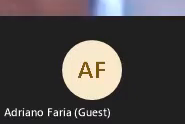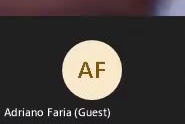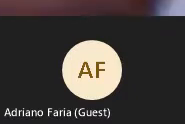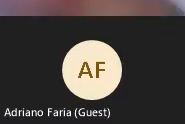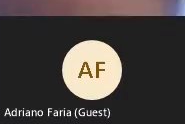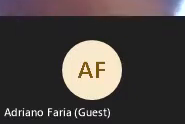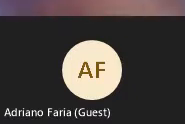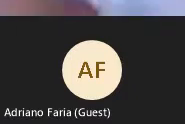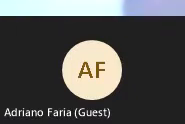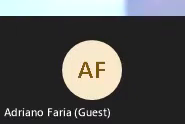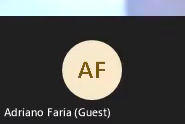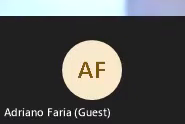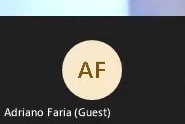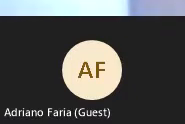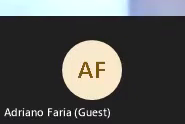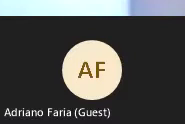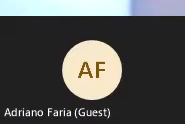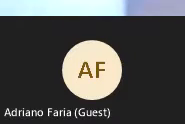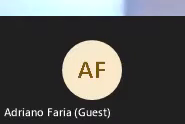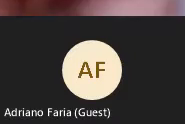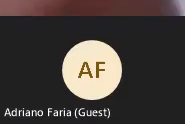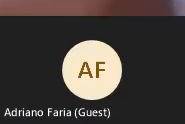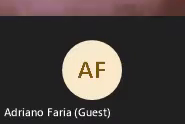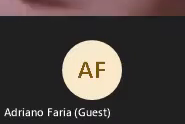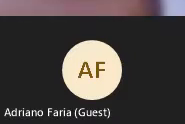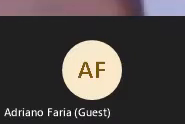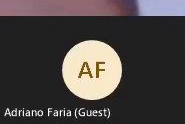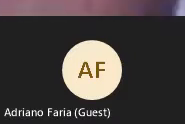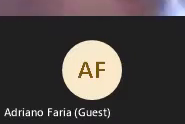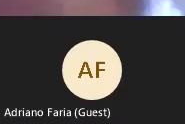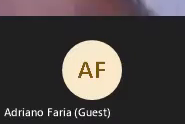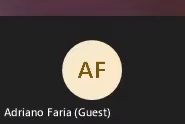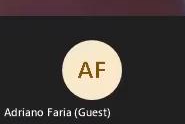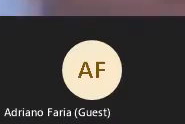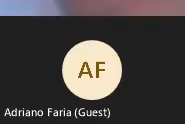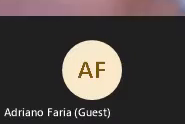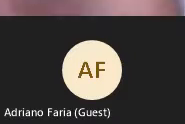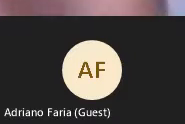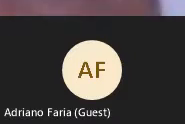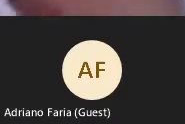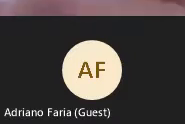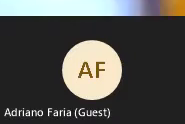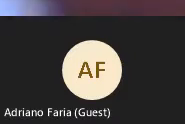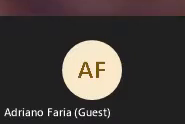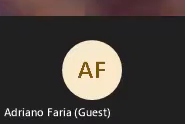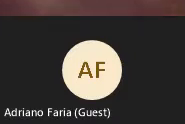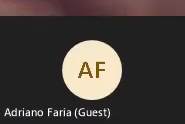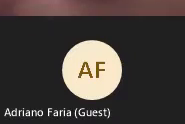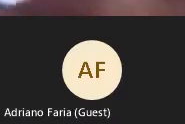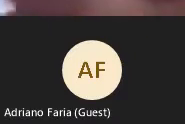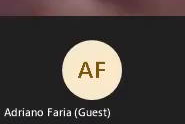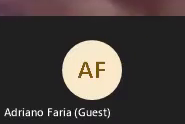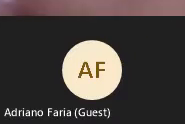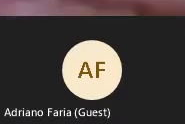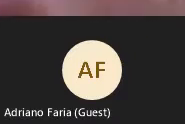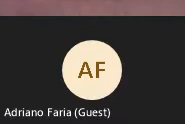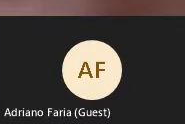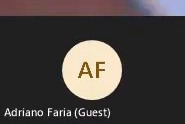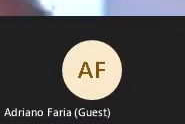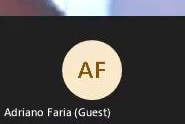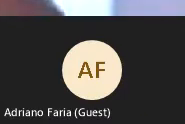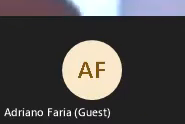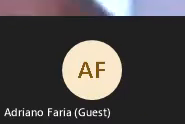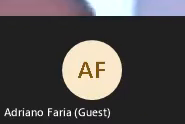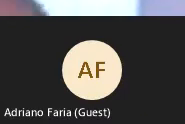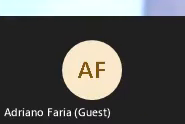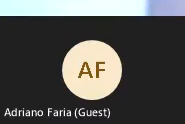important is, Richard, I don't know if you can maybe quickly show the students where to do the forwarding option in My Life. I